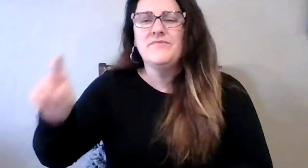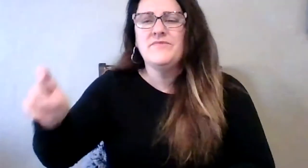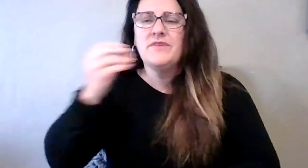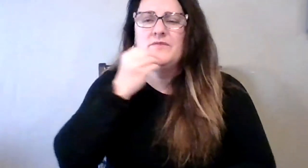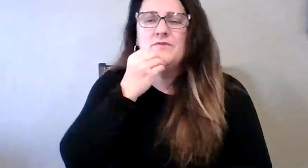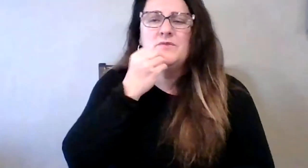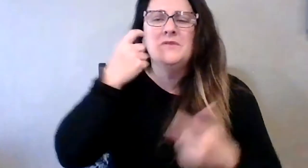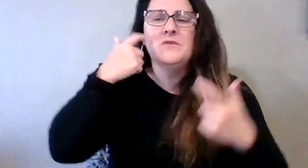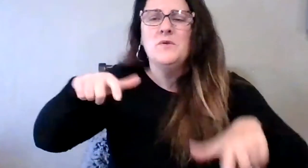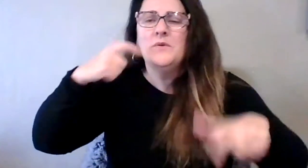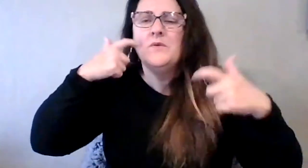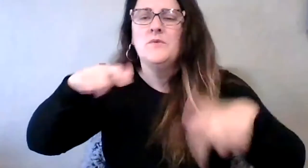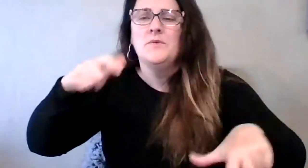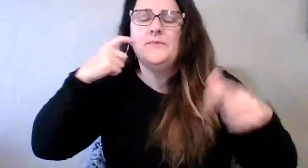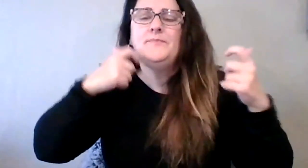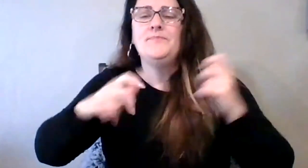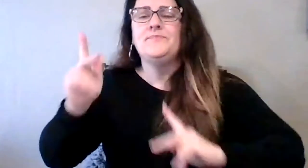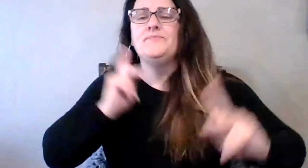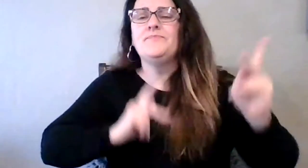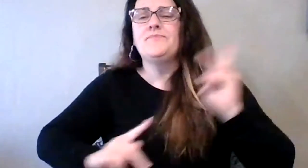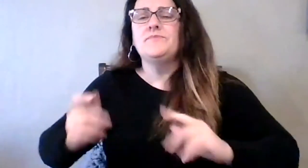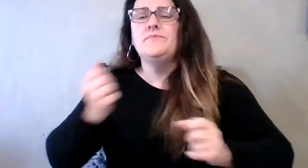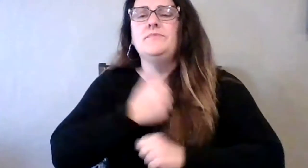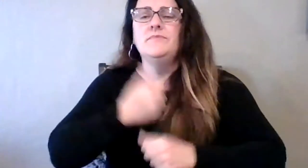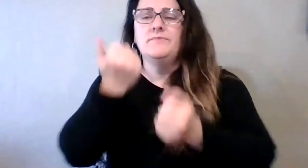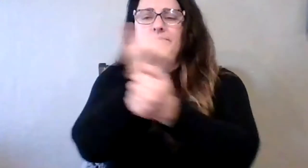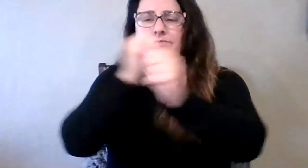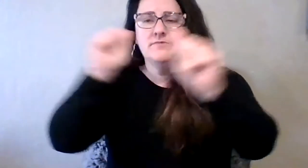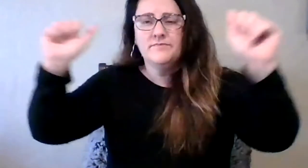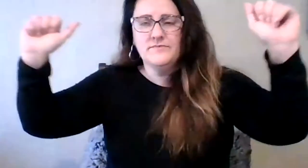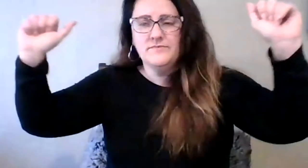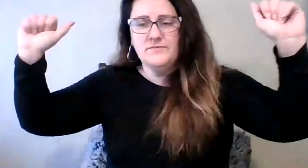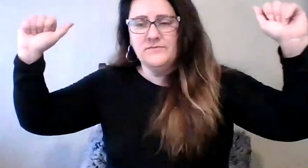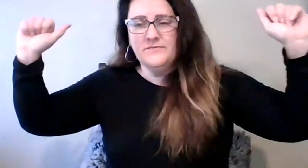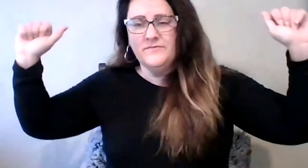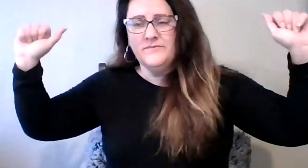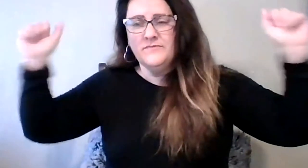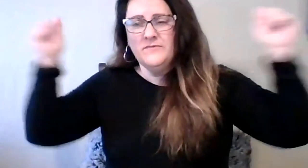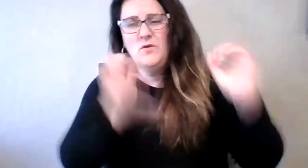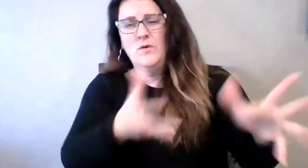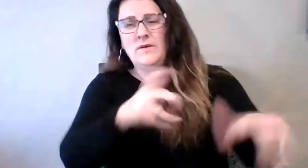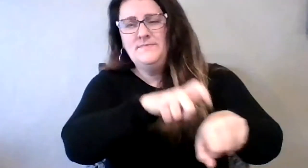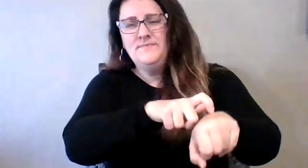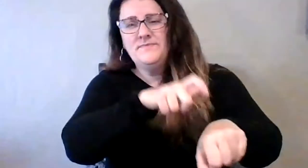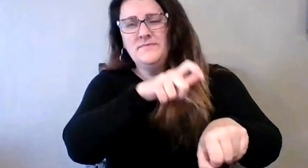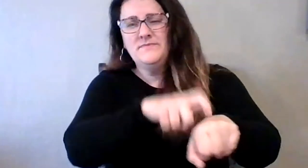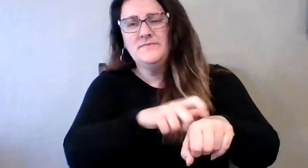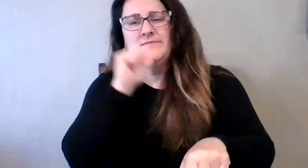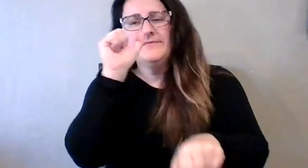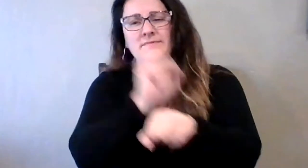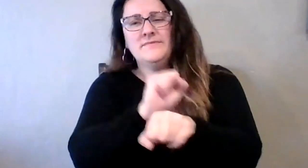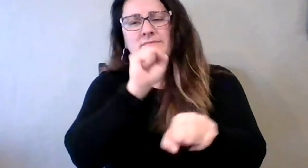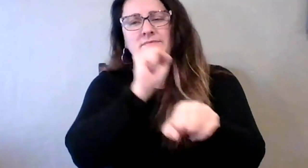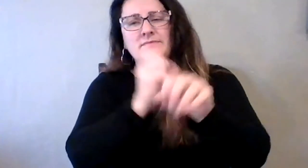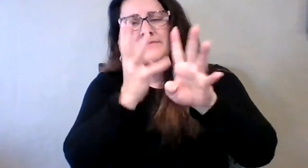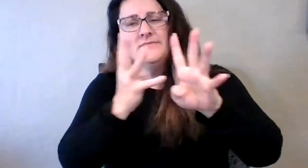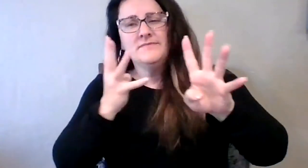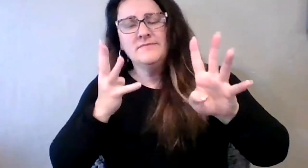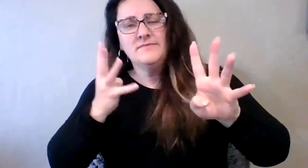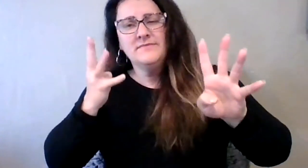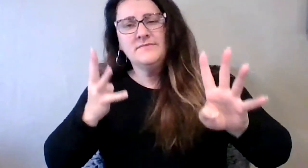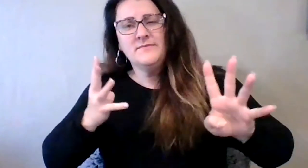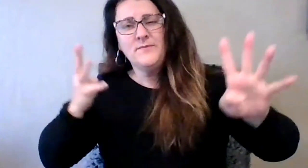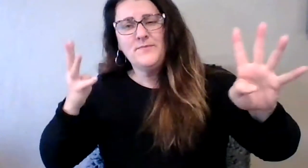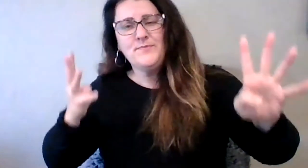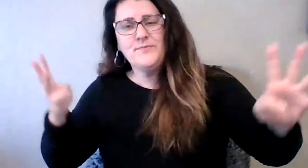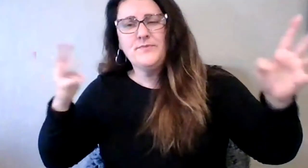crying at the doorsteps of those armies of salvation, wasting time in the unemployment lines,